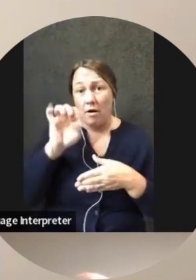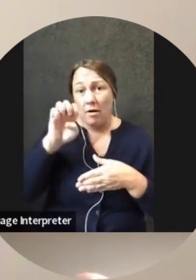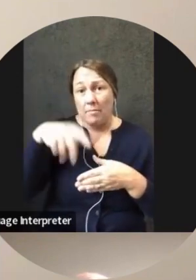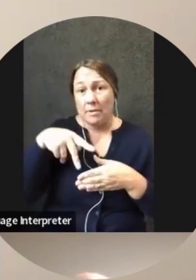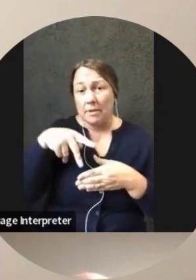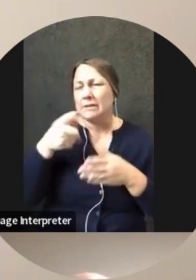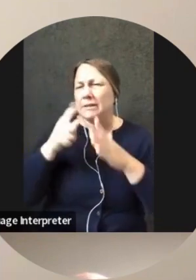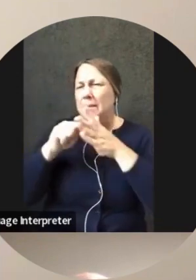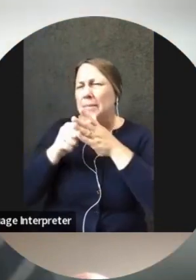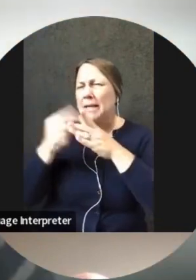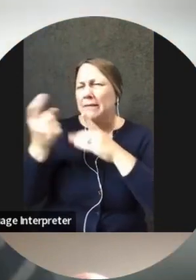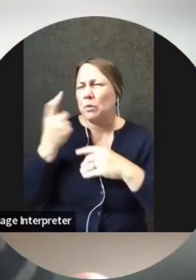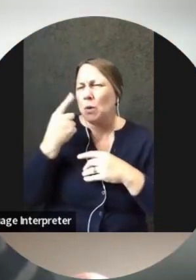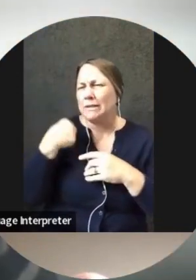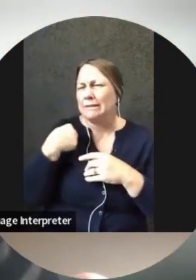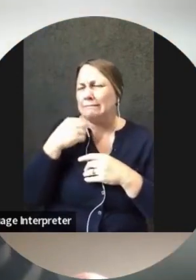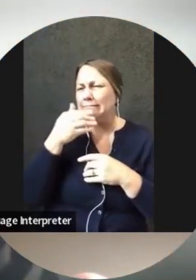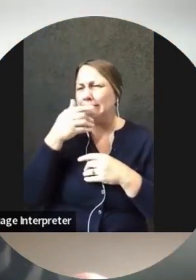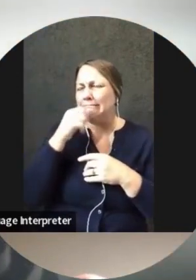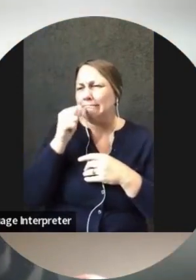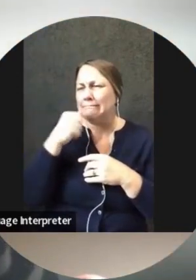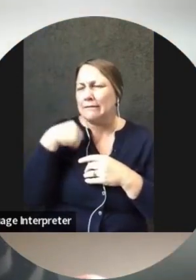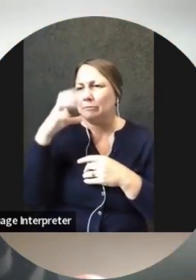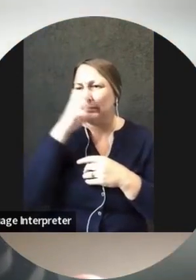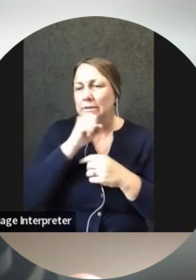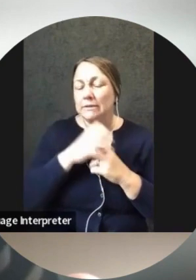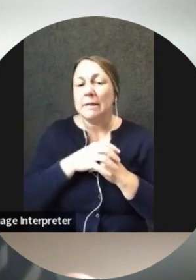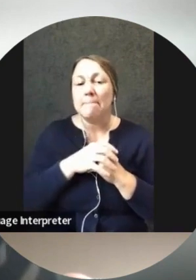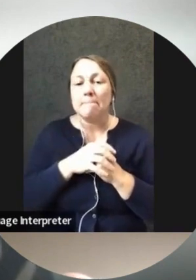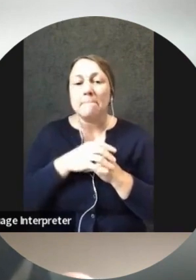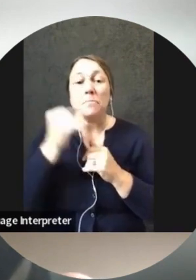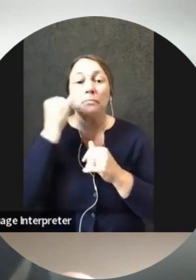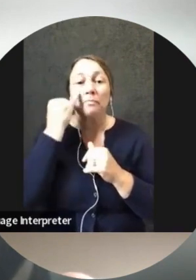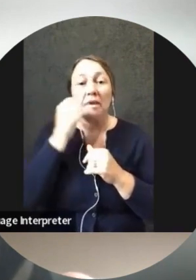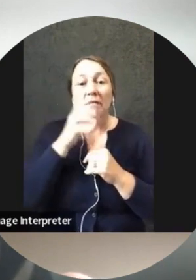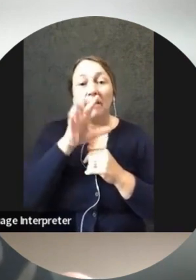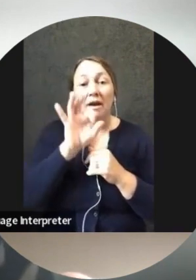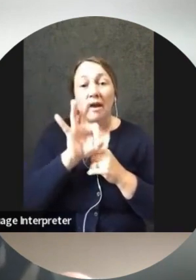question. If they experience it, it looks like they're saying if